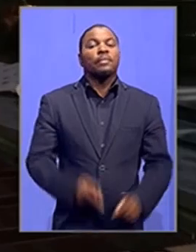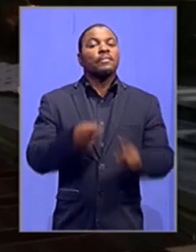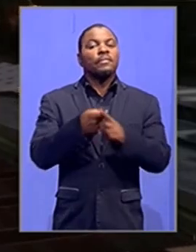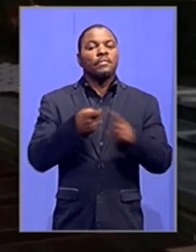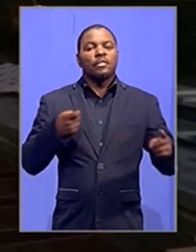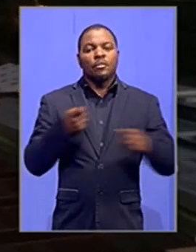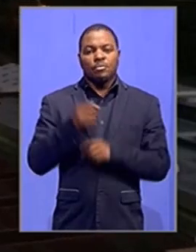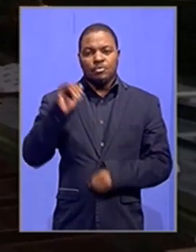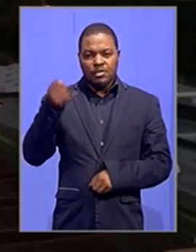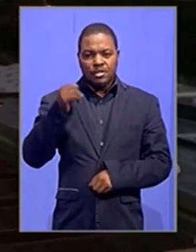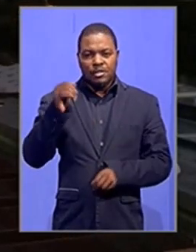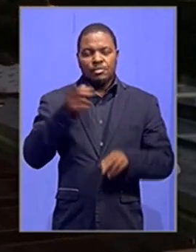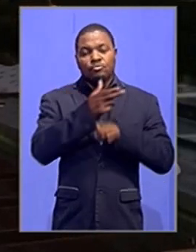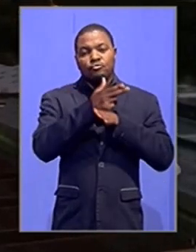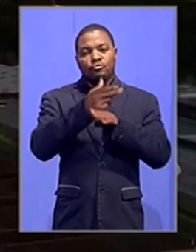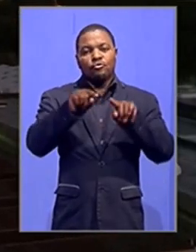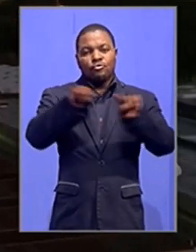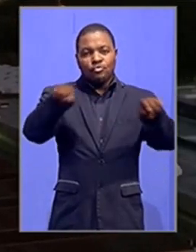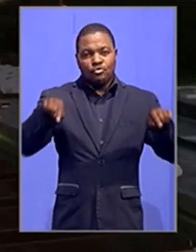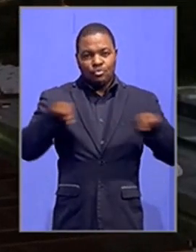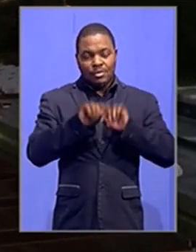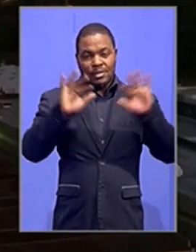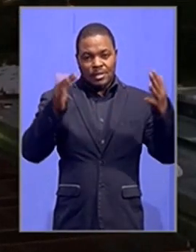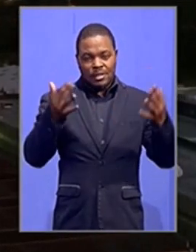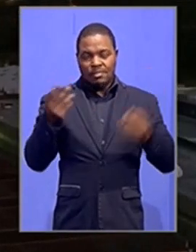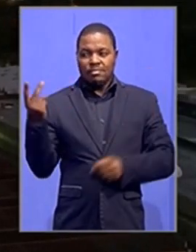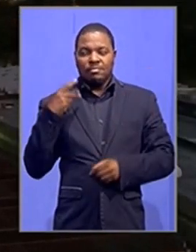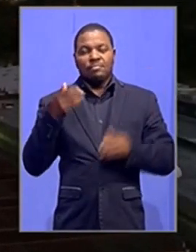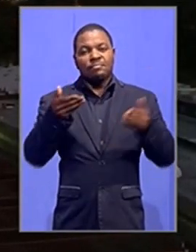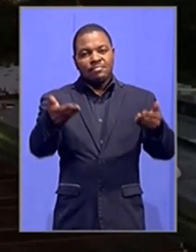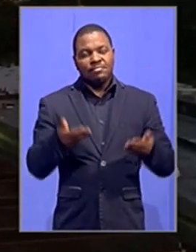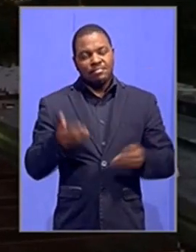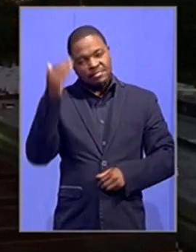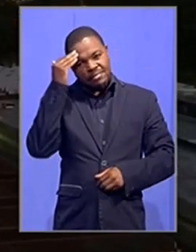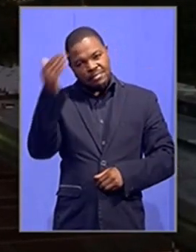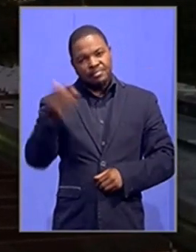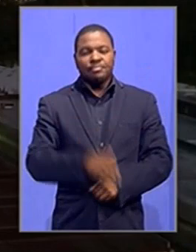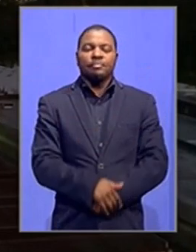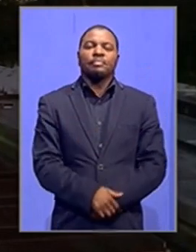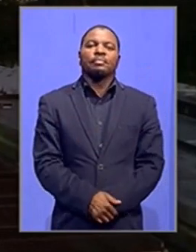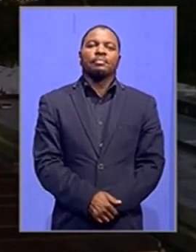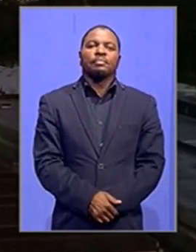Hello mogala ka tlhamalalo go tswa studio 10 Auckland Park mono Johannesburg tumelang ba gaetsho.